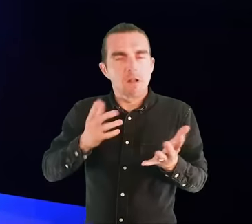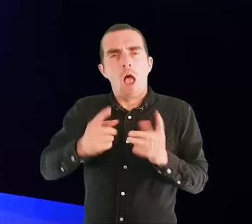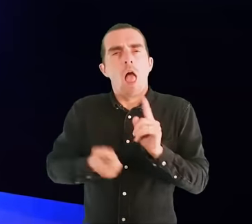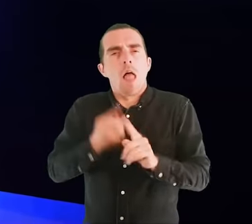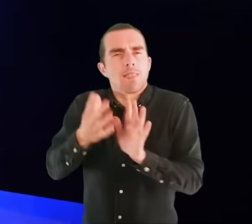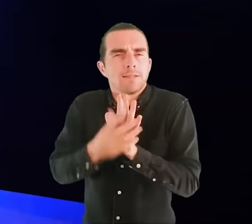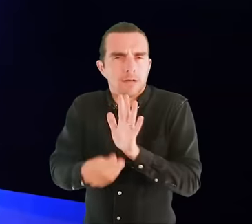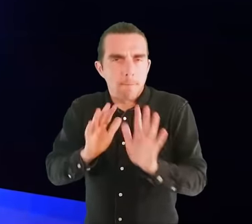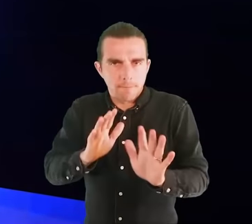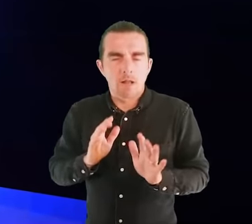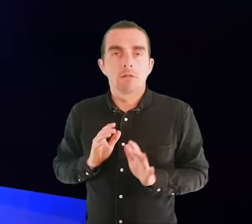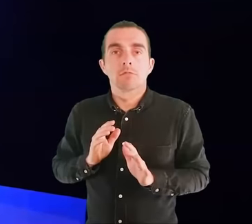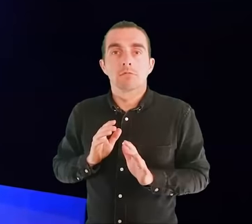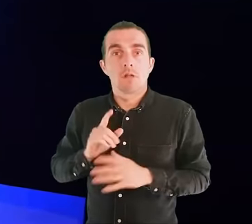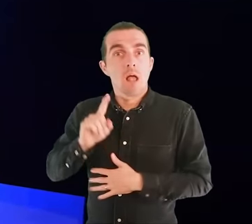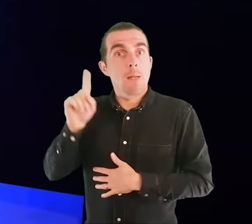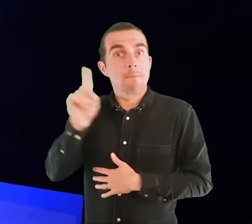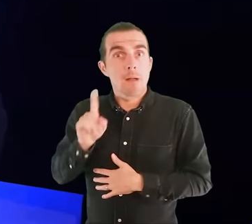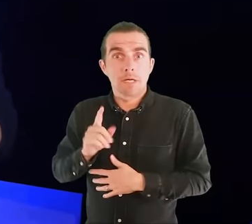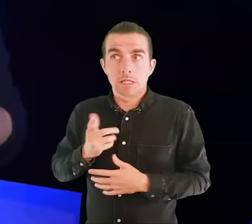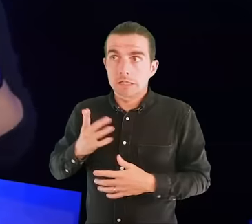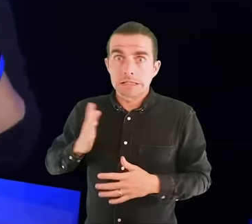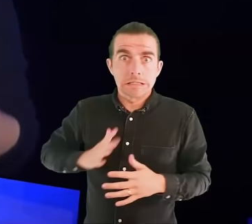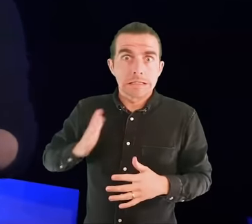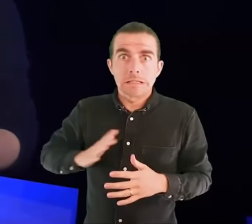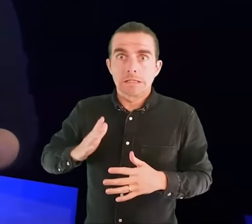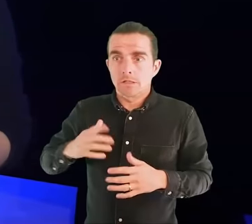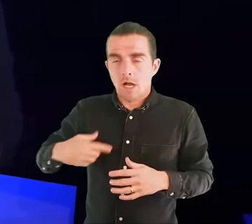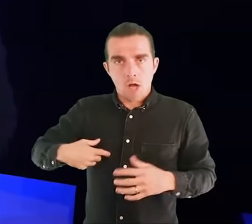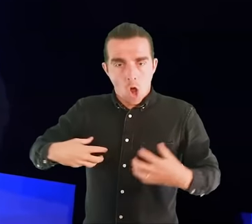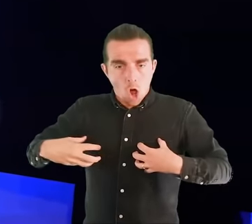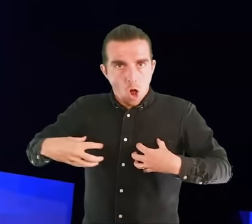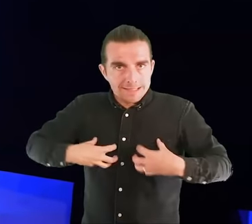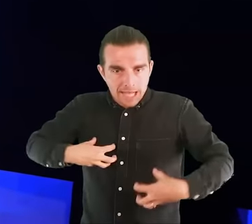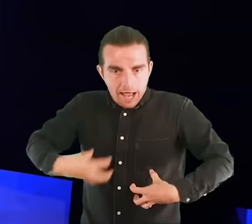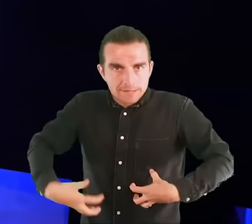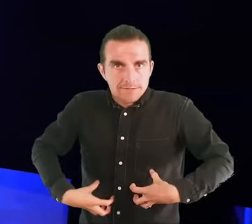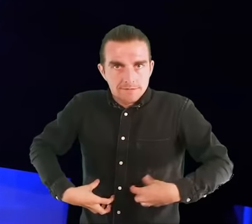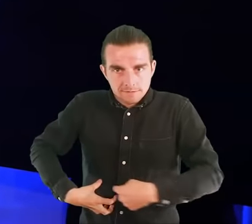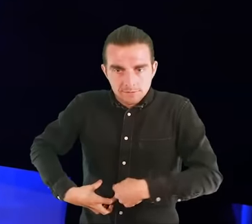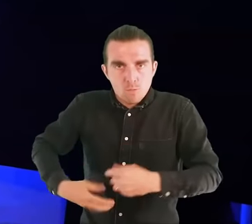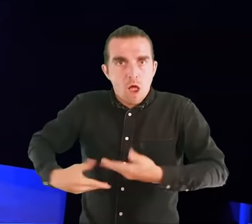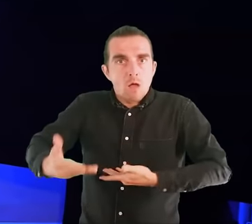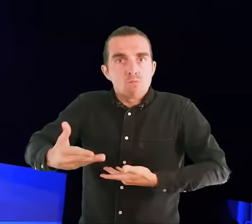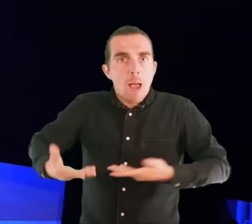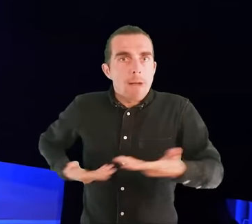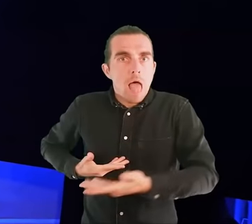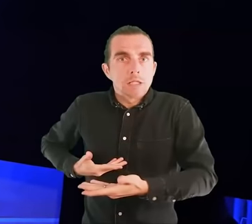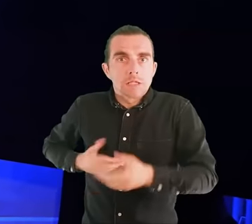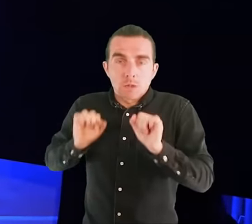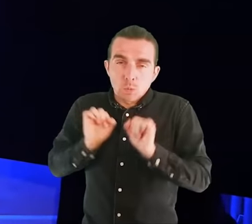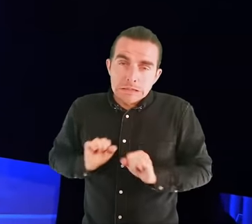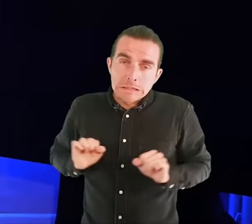each day in the US and UK alone while waiting for their liver or heart